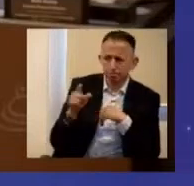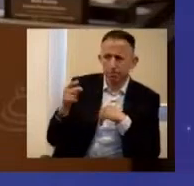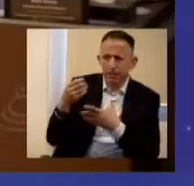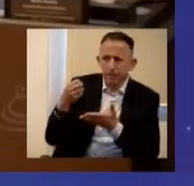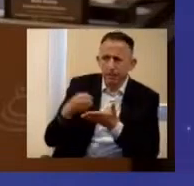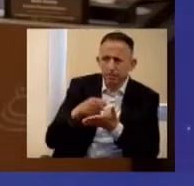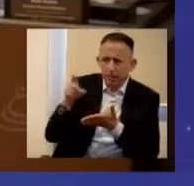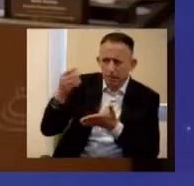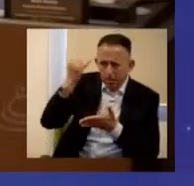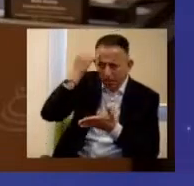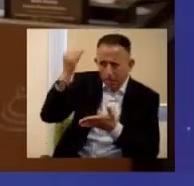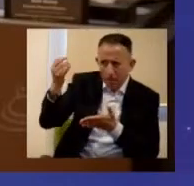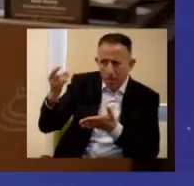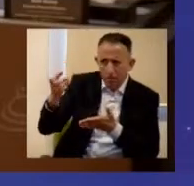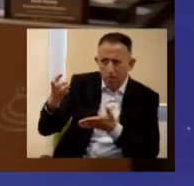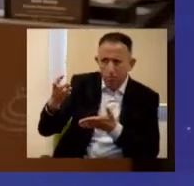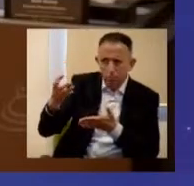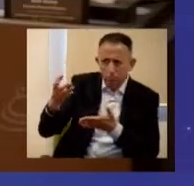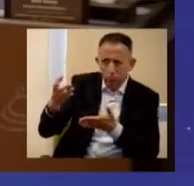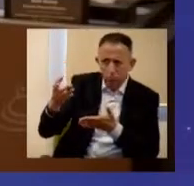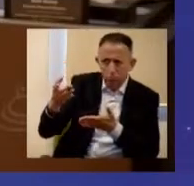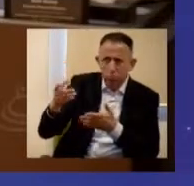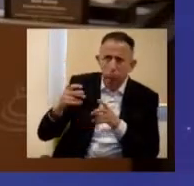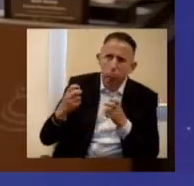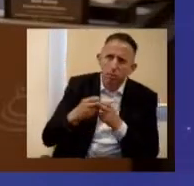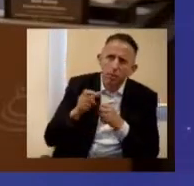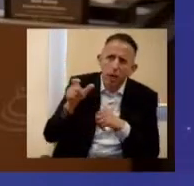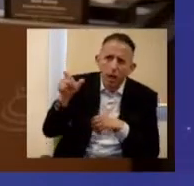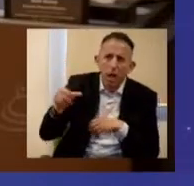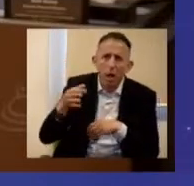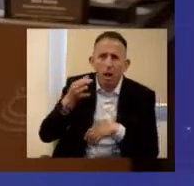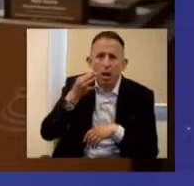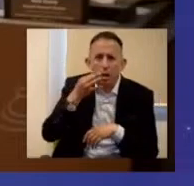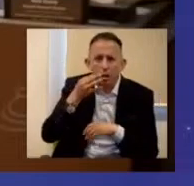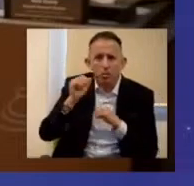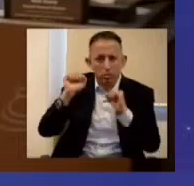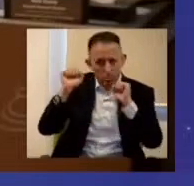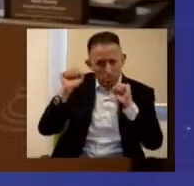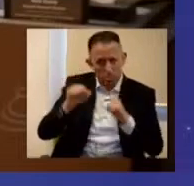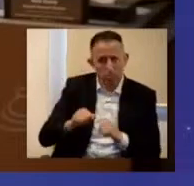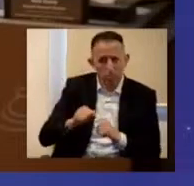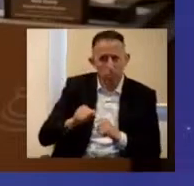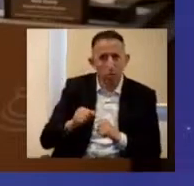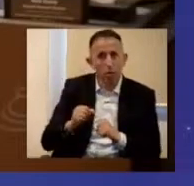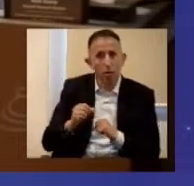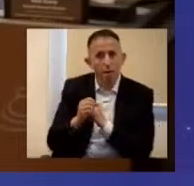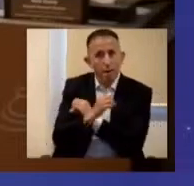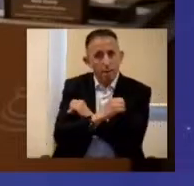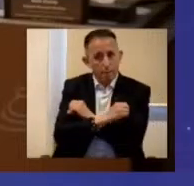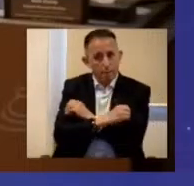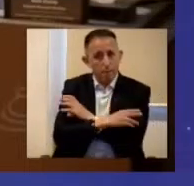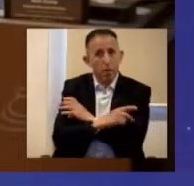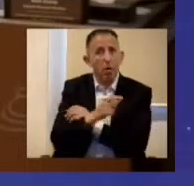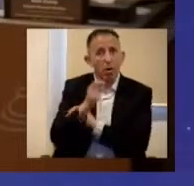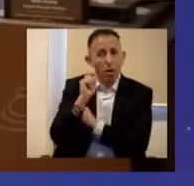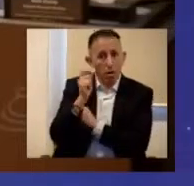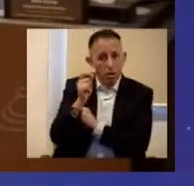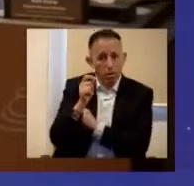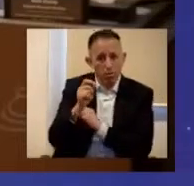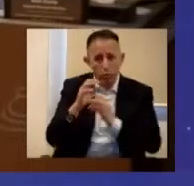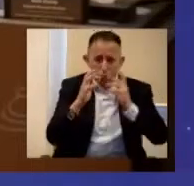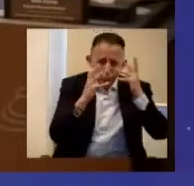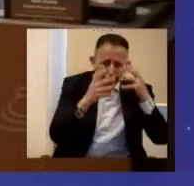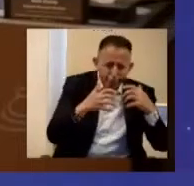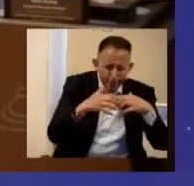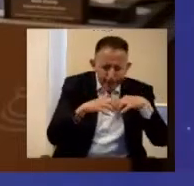to control artificial intelligence algorithms. And what a person can produce at the level